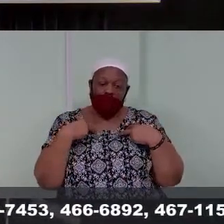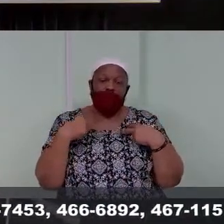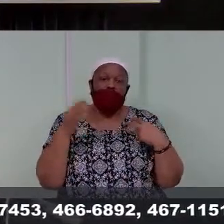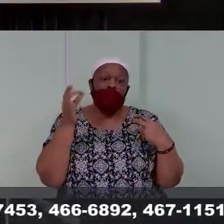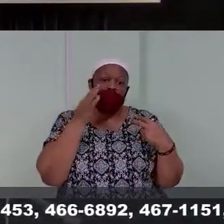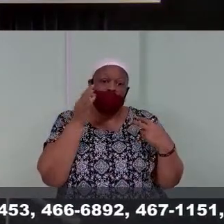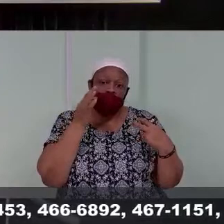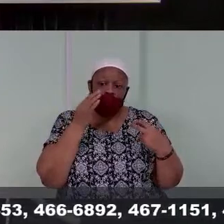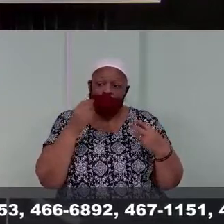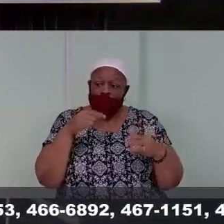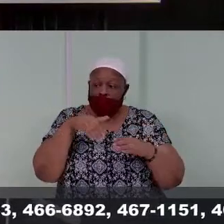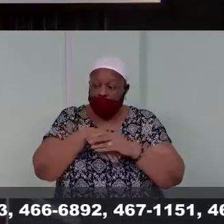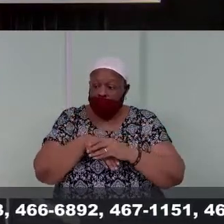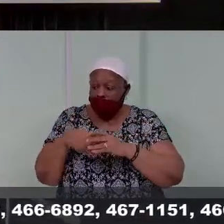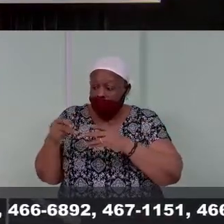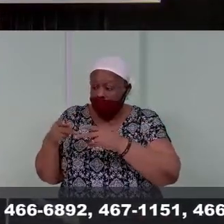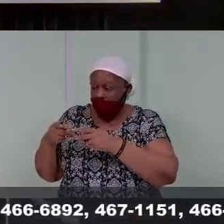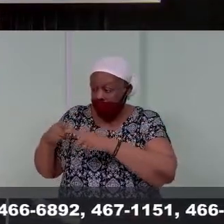other things.